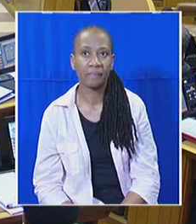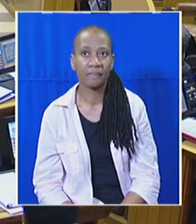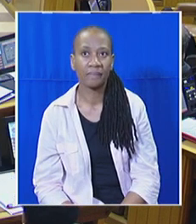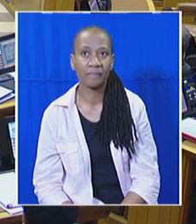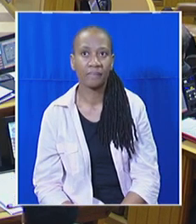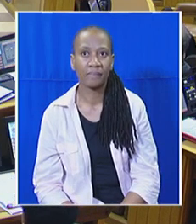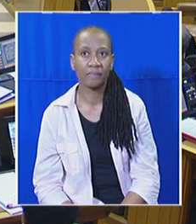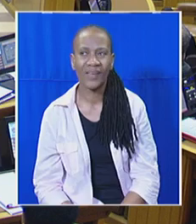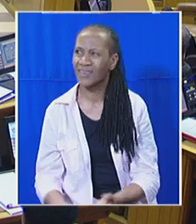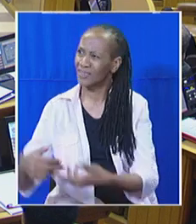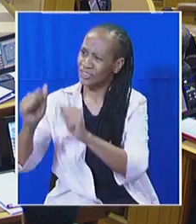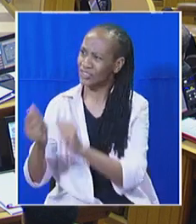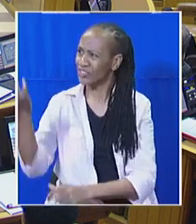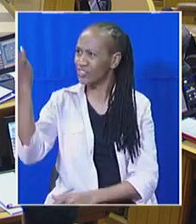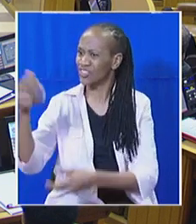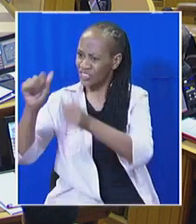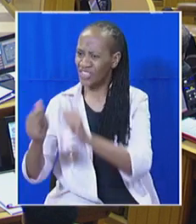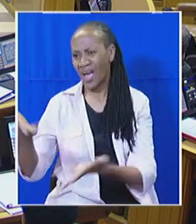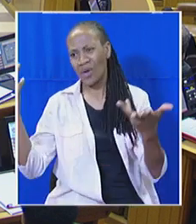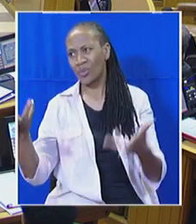How do you chair?